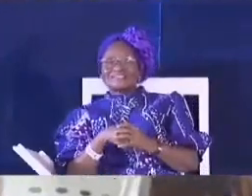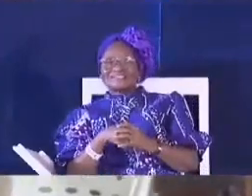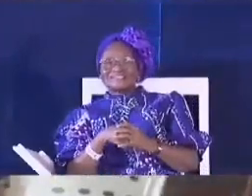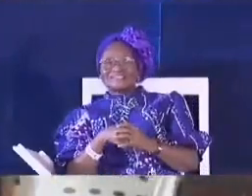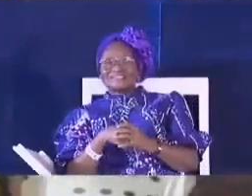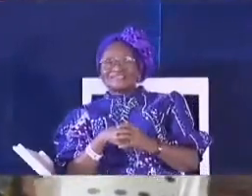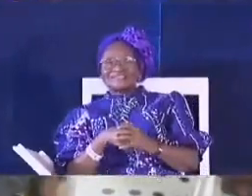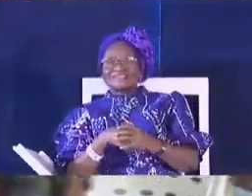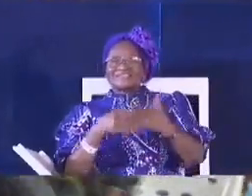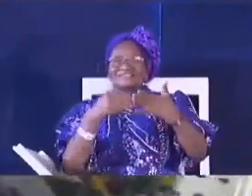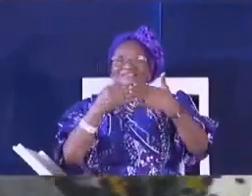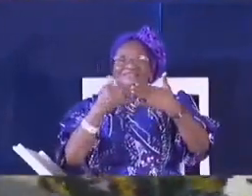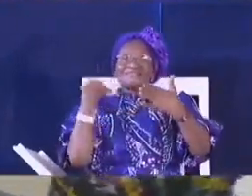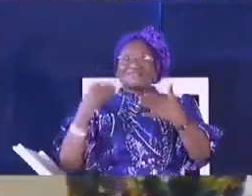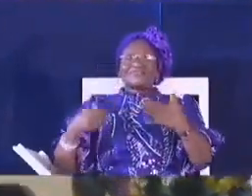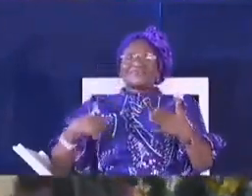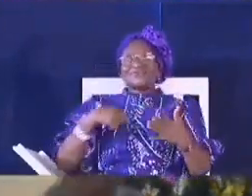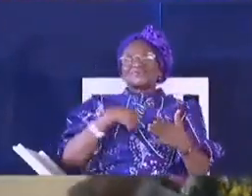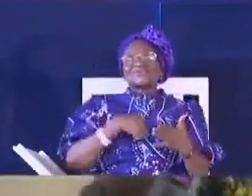But before we leave